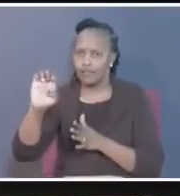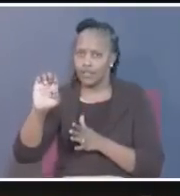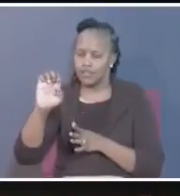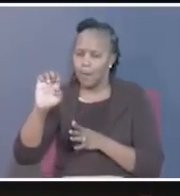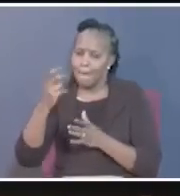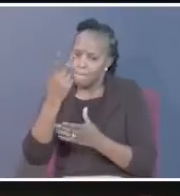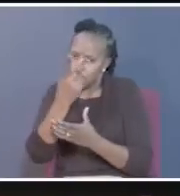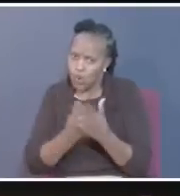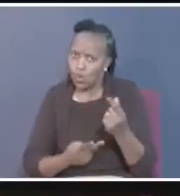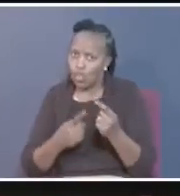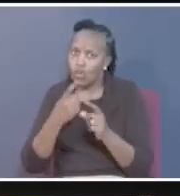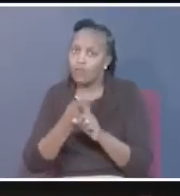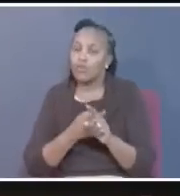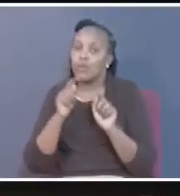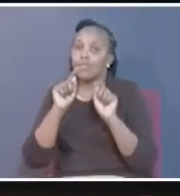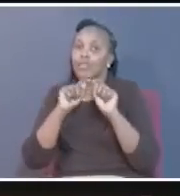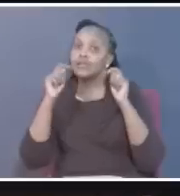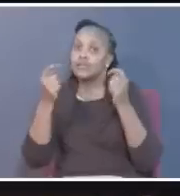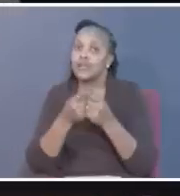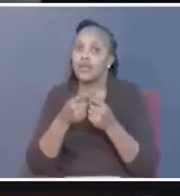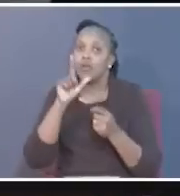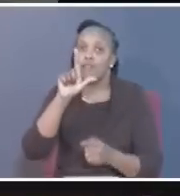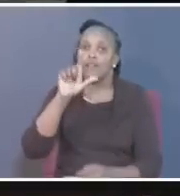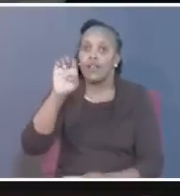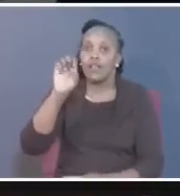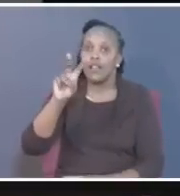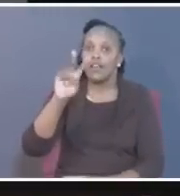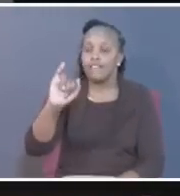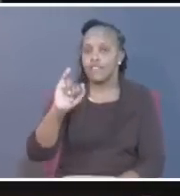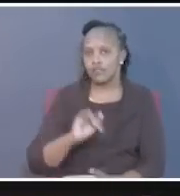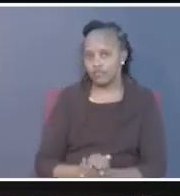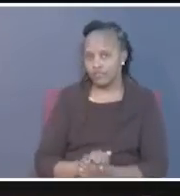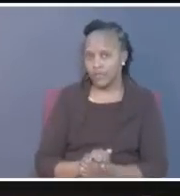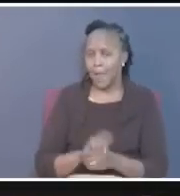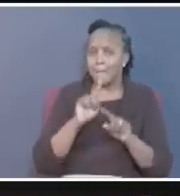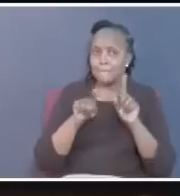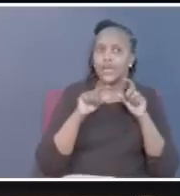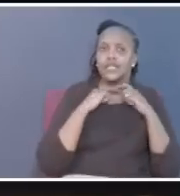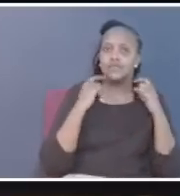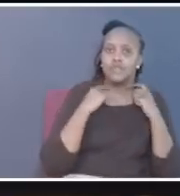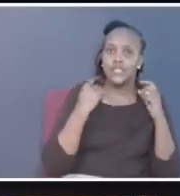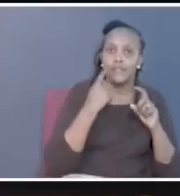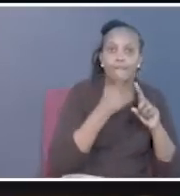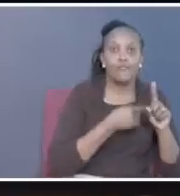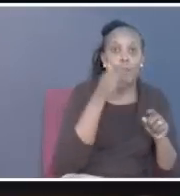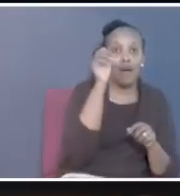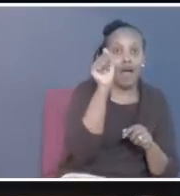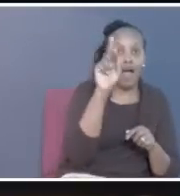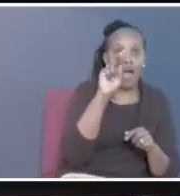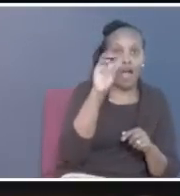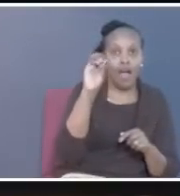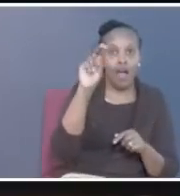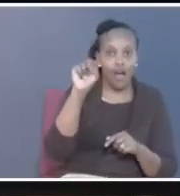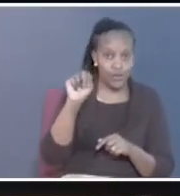the tribes of Israel. But the priests were specifically from the lineage of Aaron. Aaron, you remember,